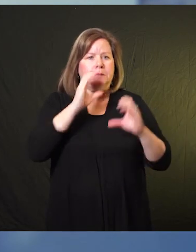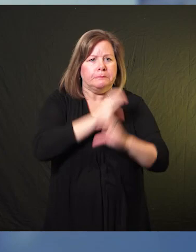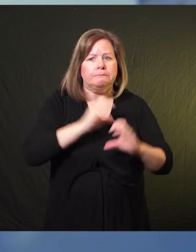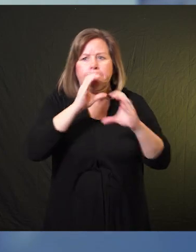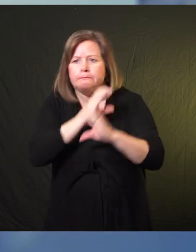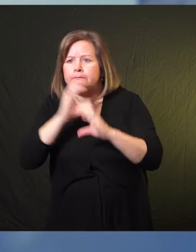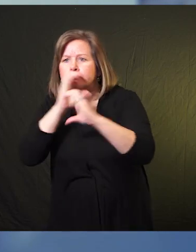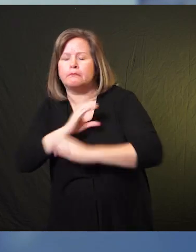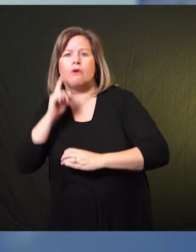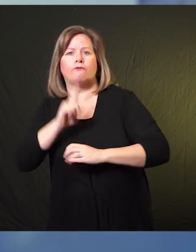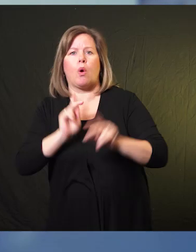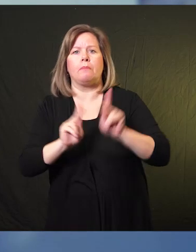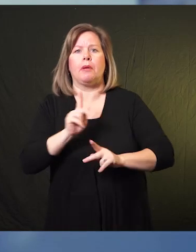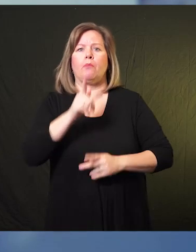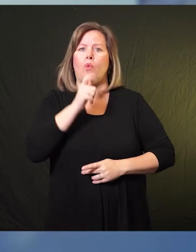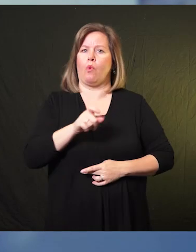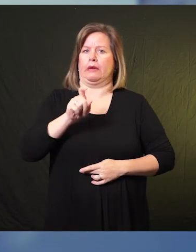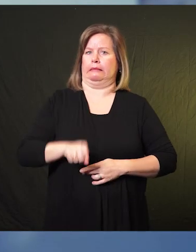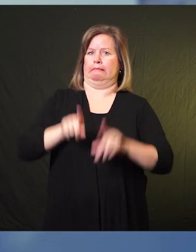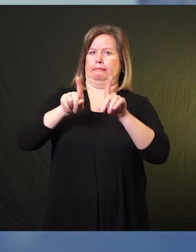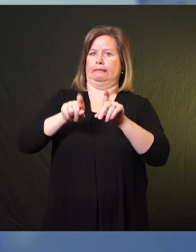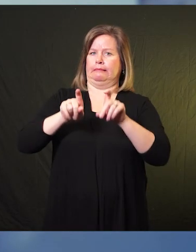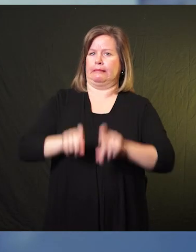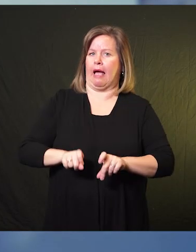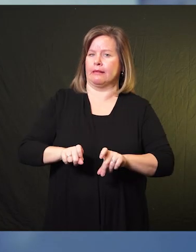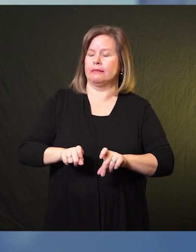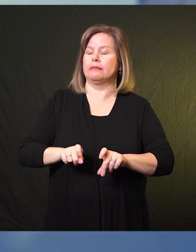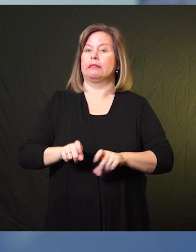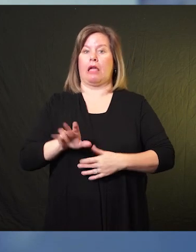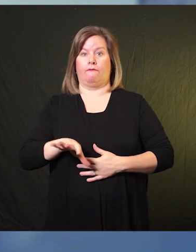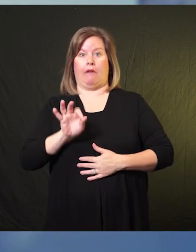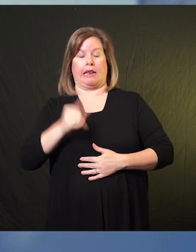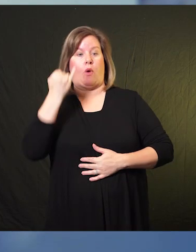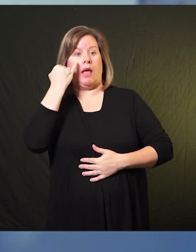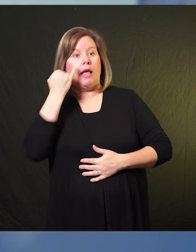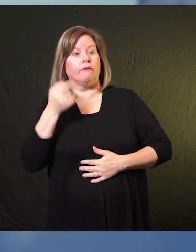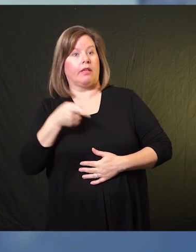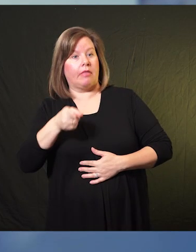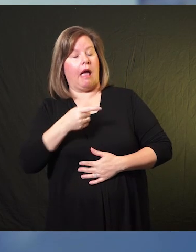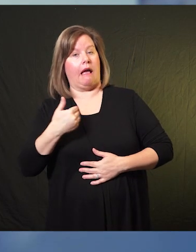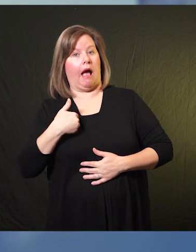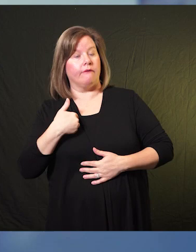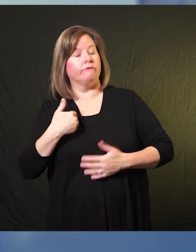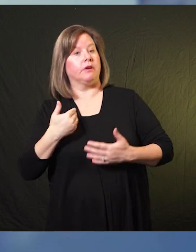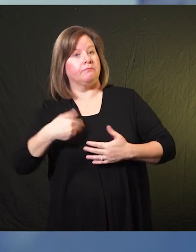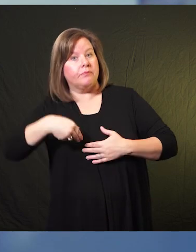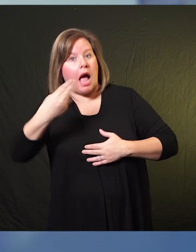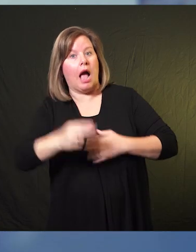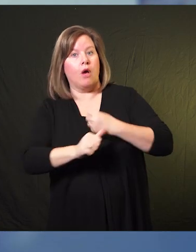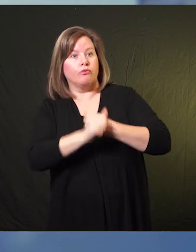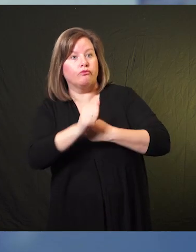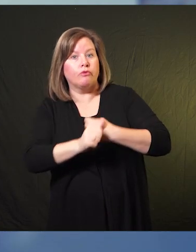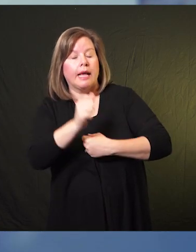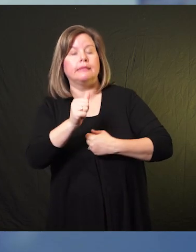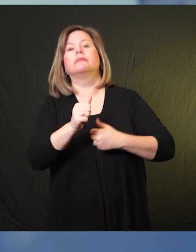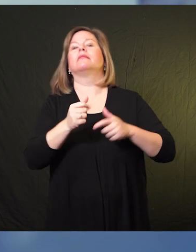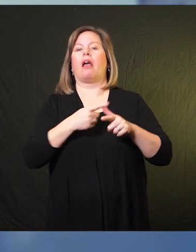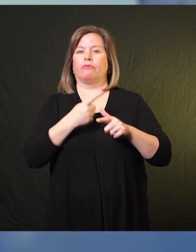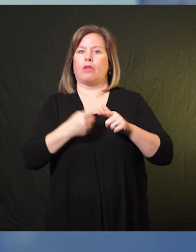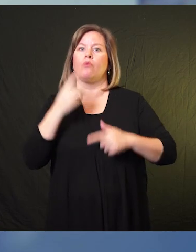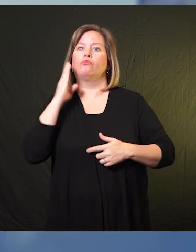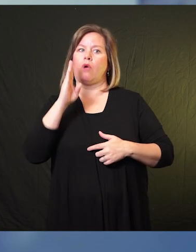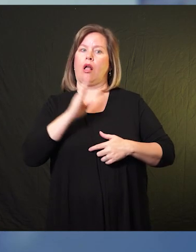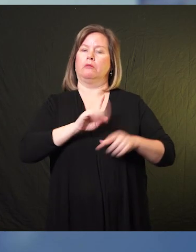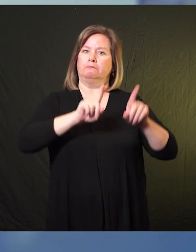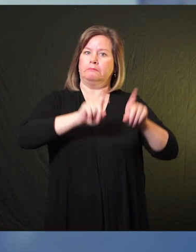virus and test people and find out if people who are at high risk have been infected. And I especially want to